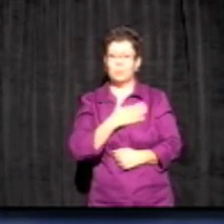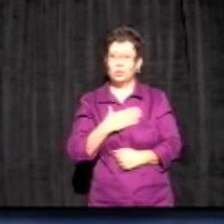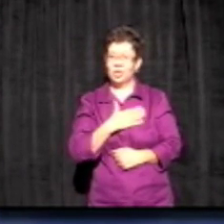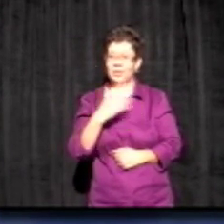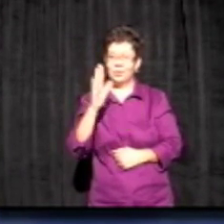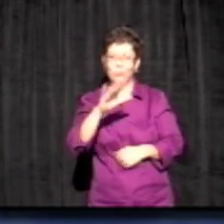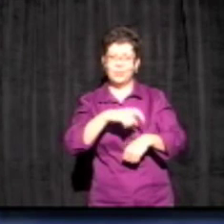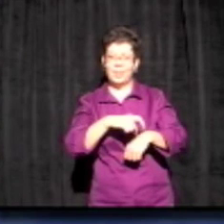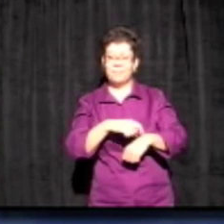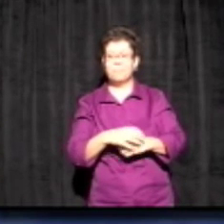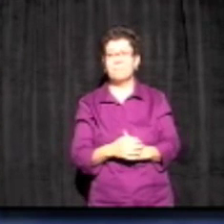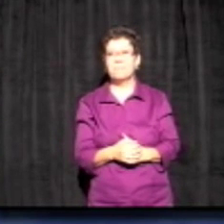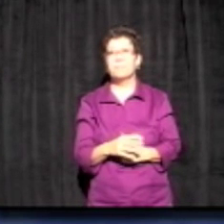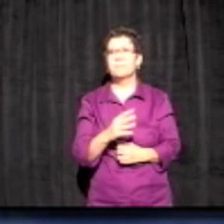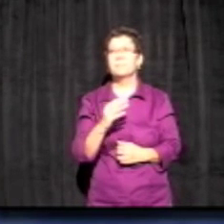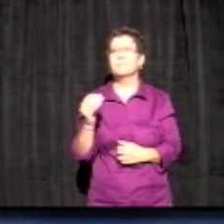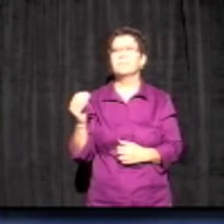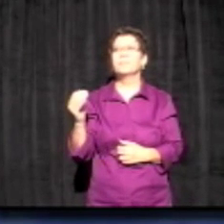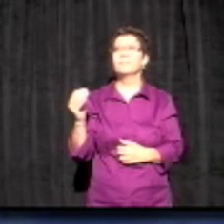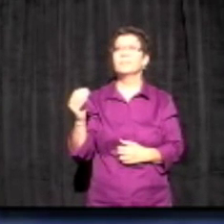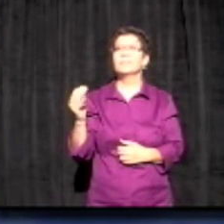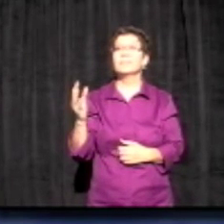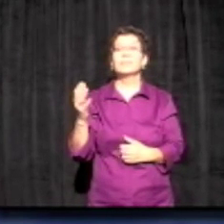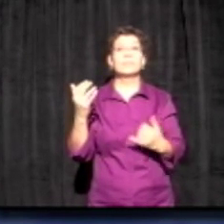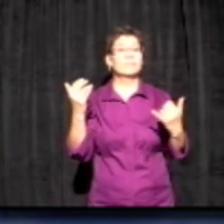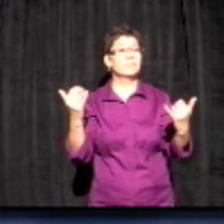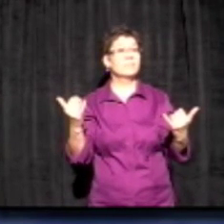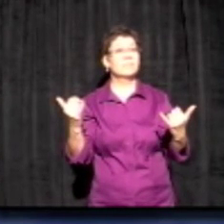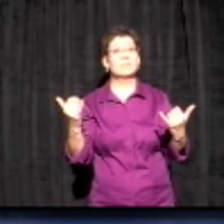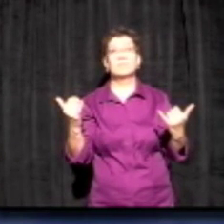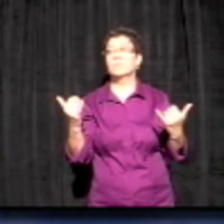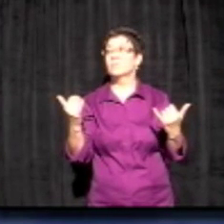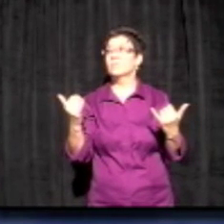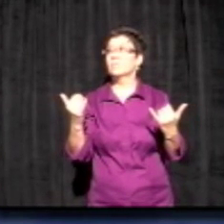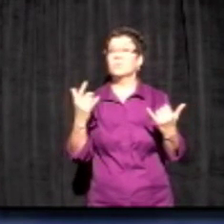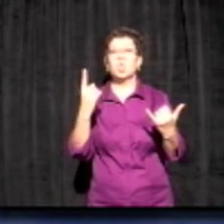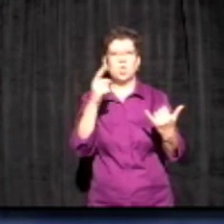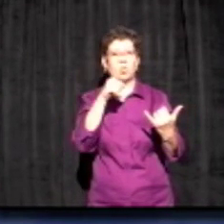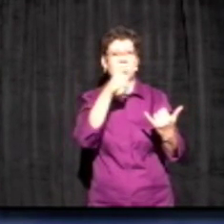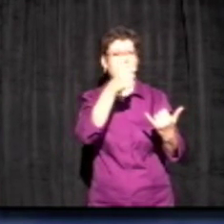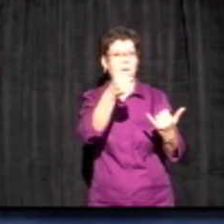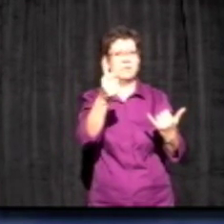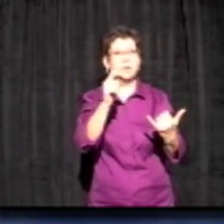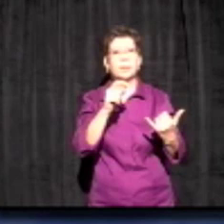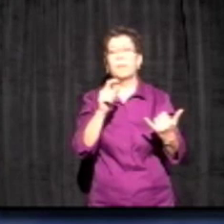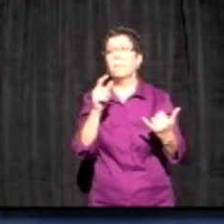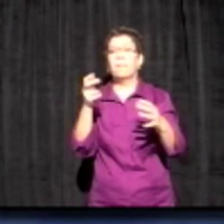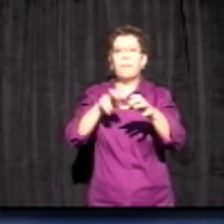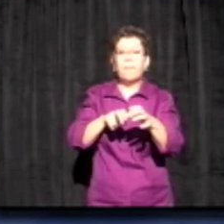the time, and you'll be free to take a closer look at the vehicles